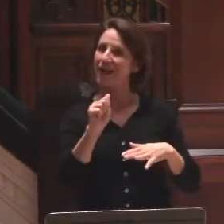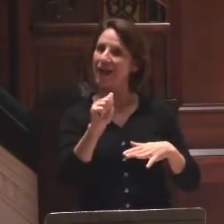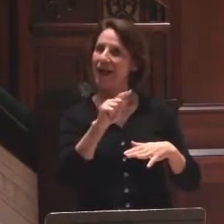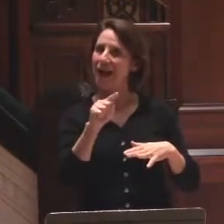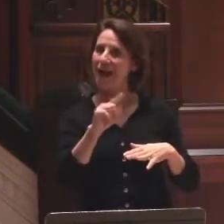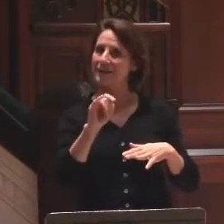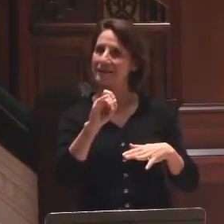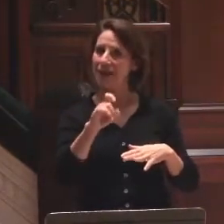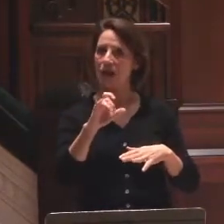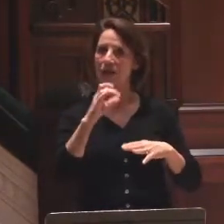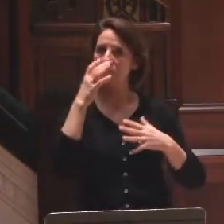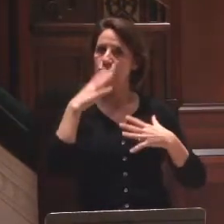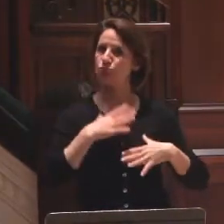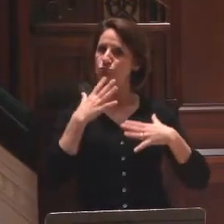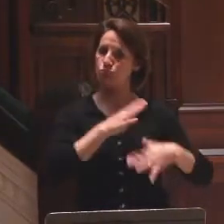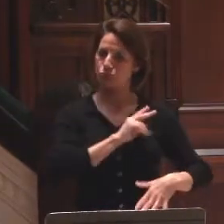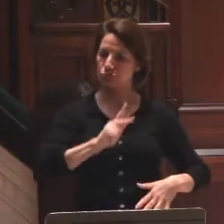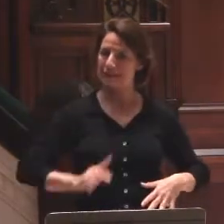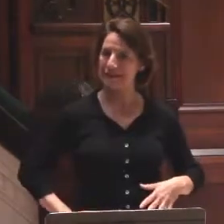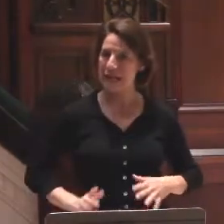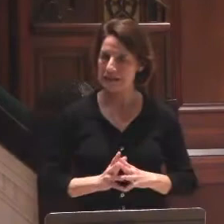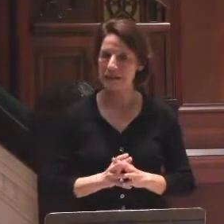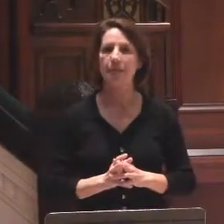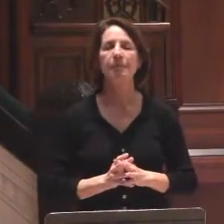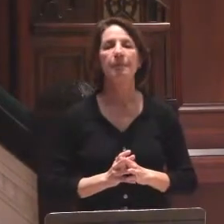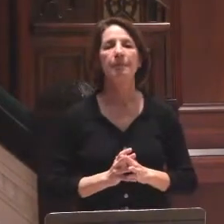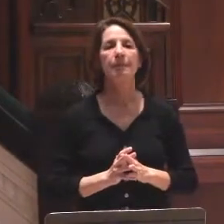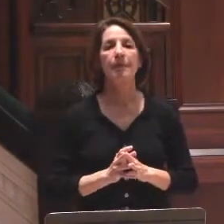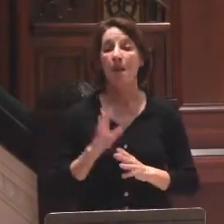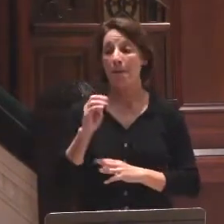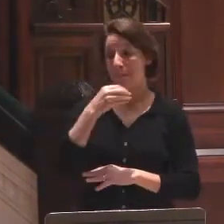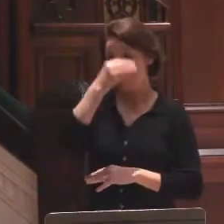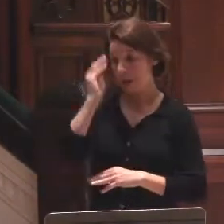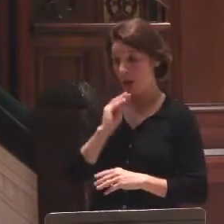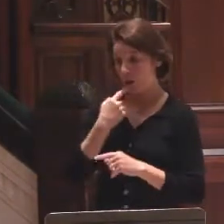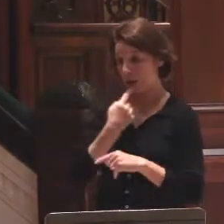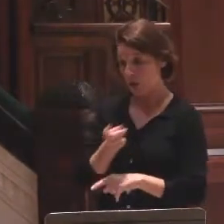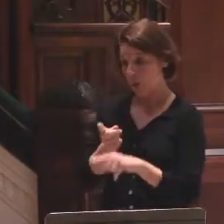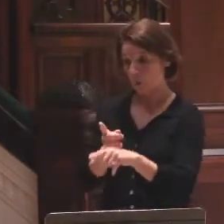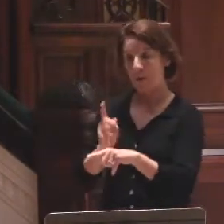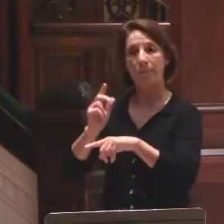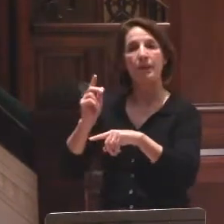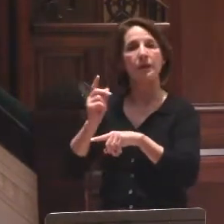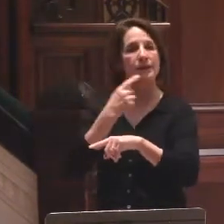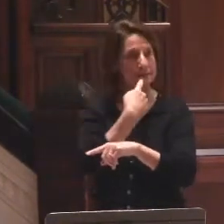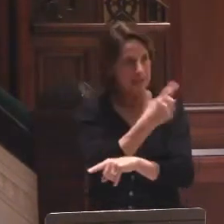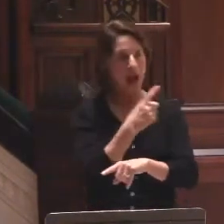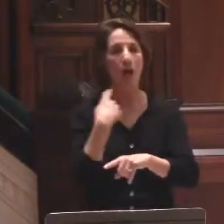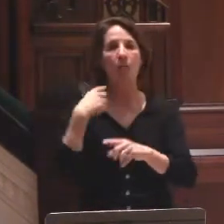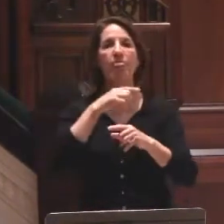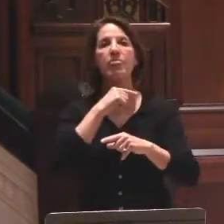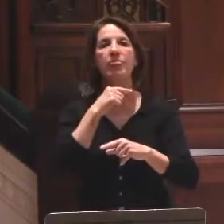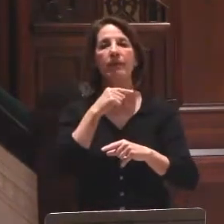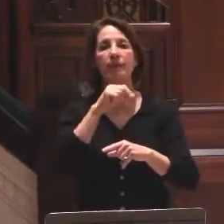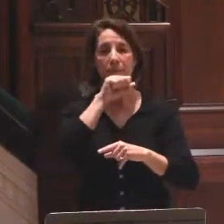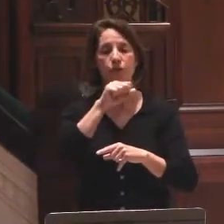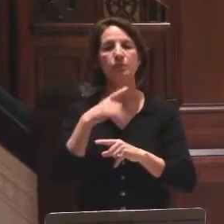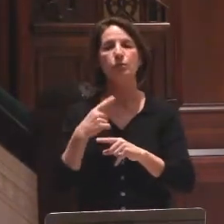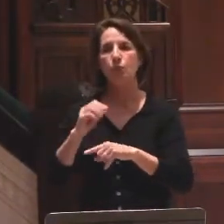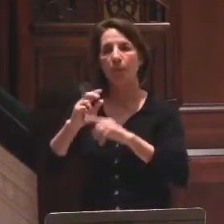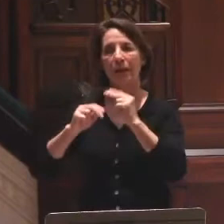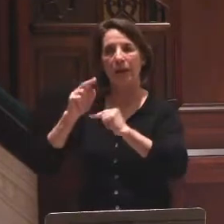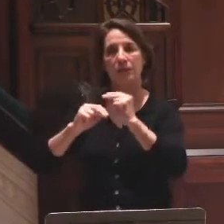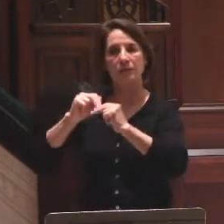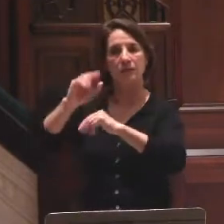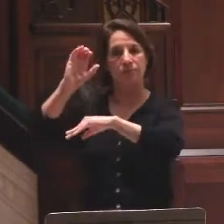Aztec princess. Mary told him, "Tell the bishop to build a temple here on this Tepeyac Hill in my honor,